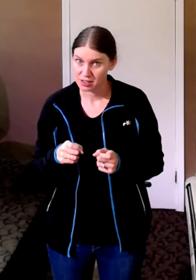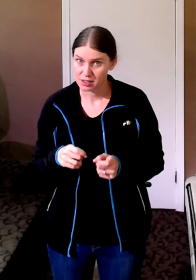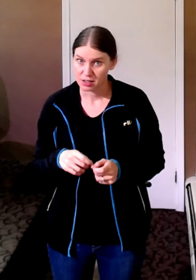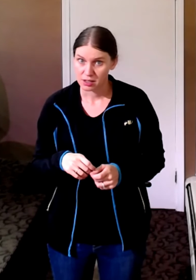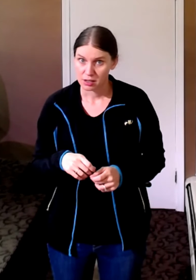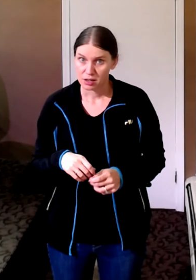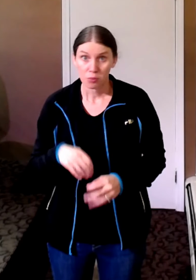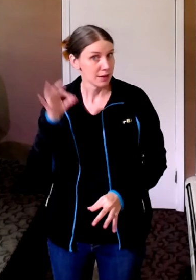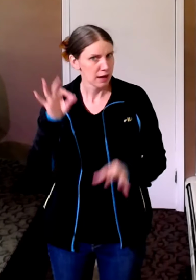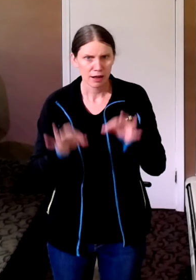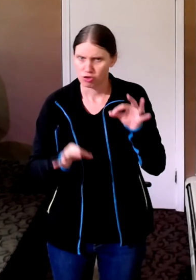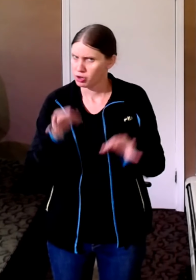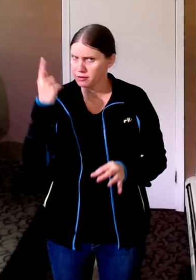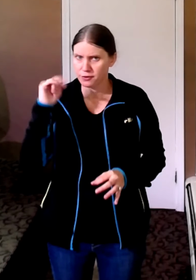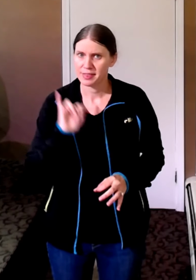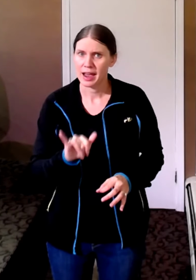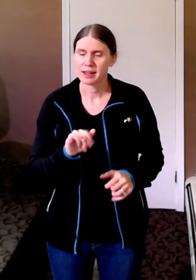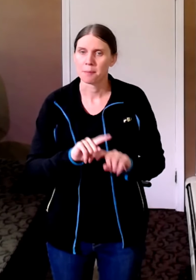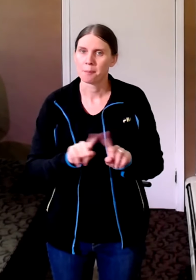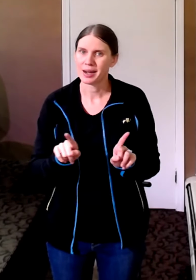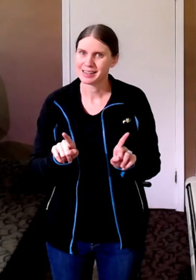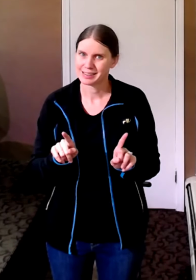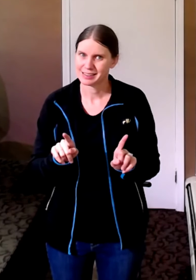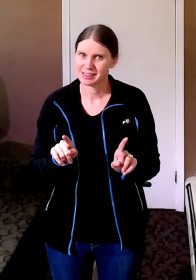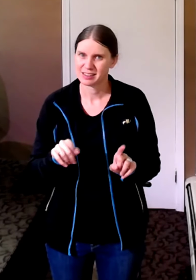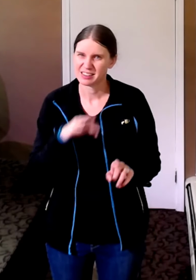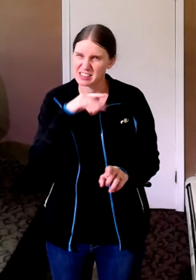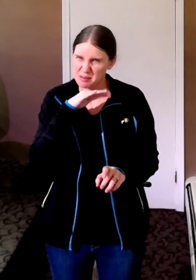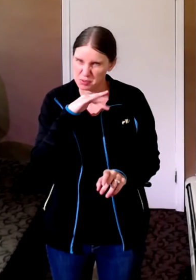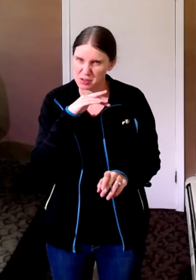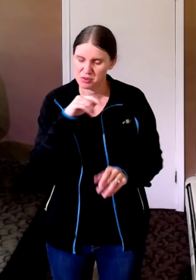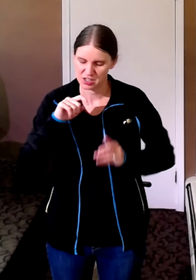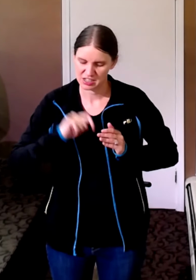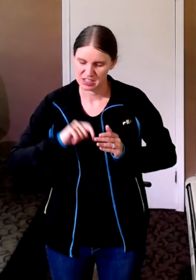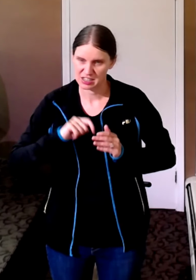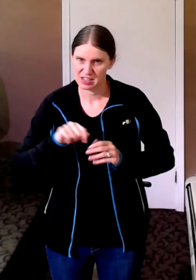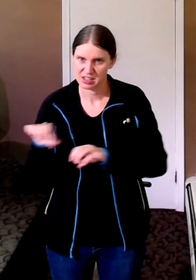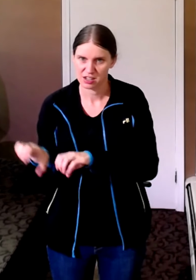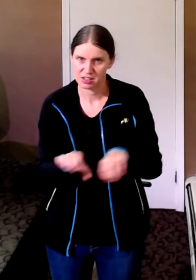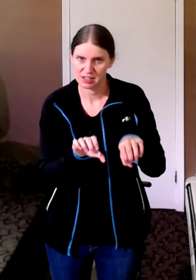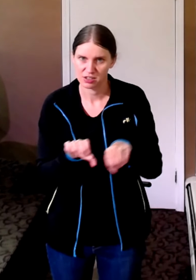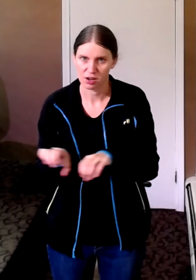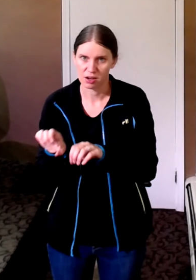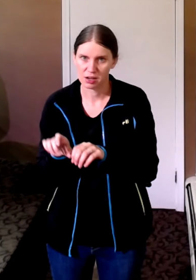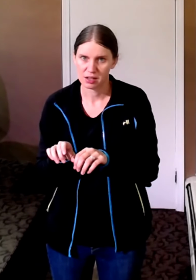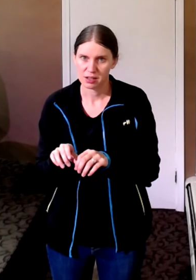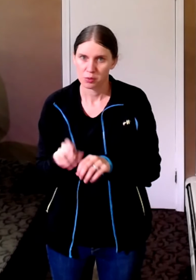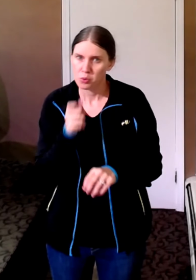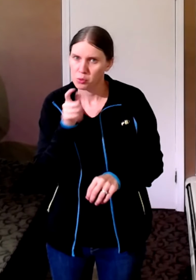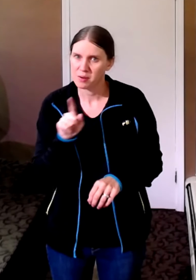We'll not be judged for it, but it is still a pollutant in everything that we do, everything that we